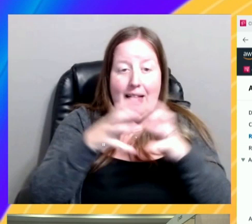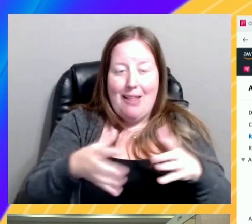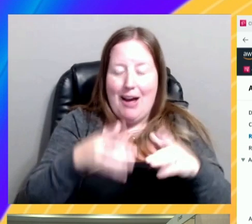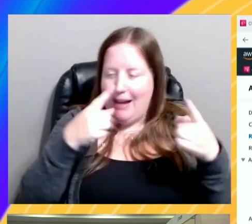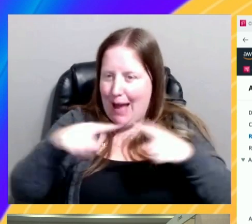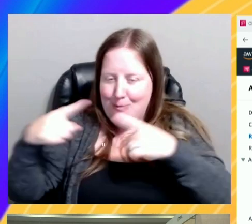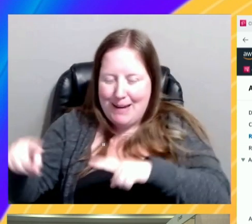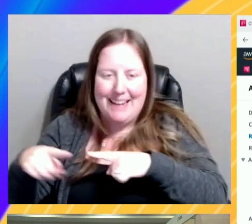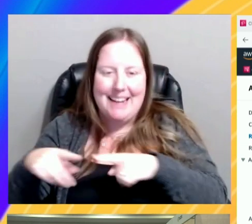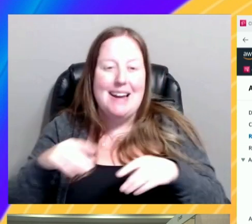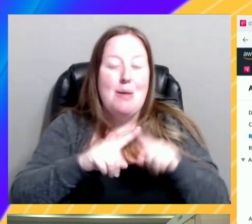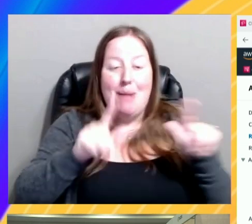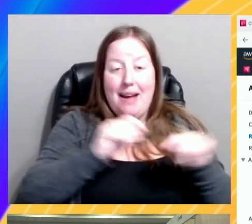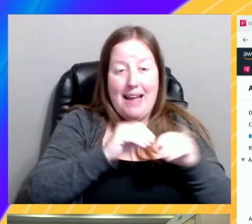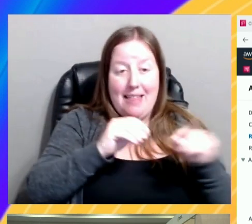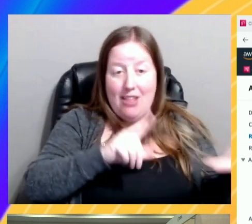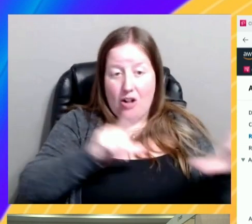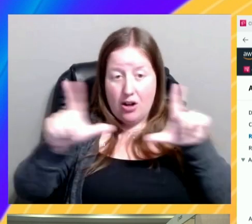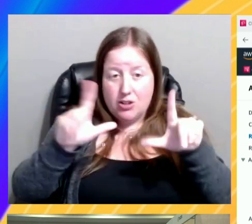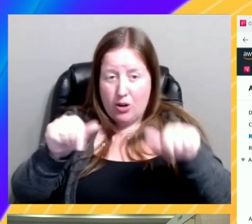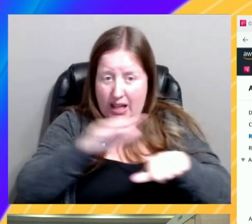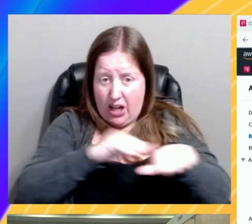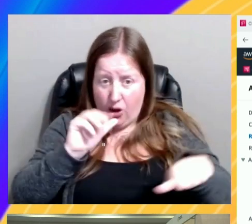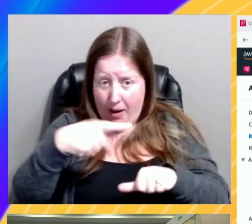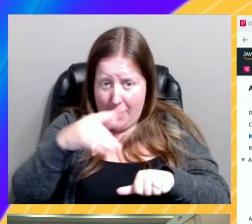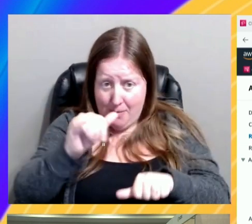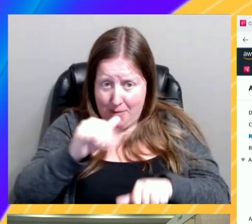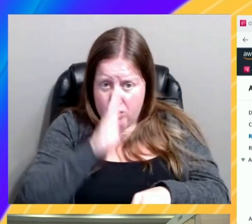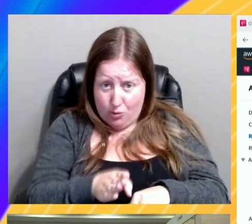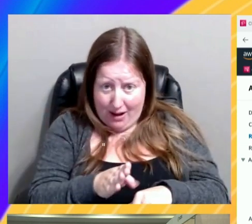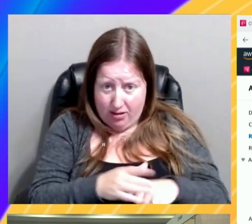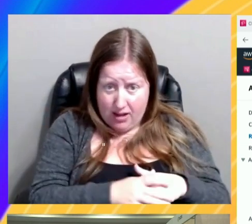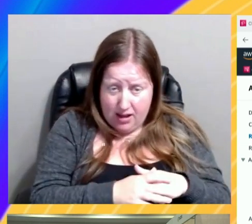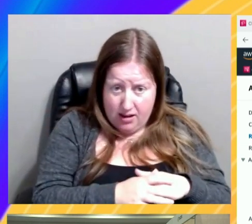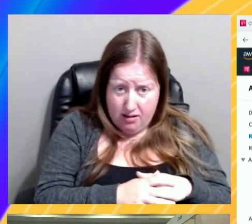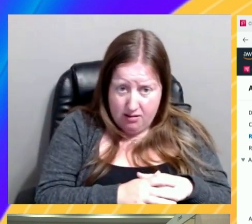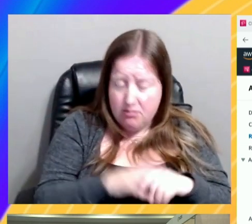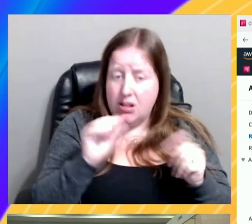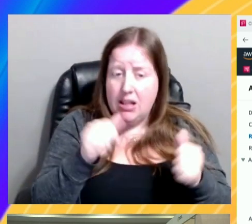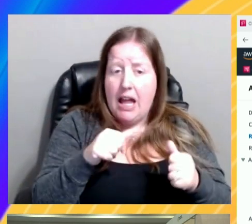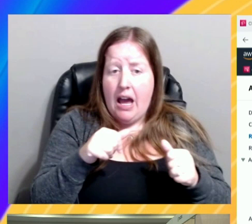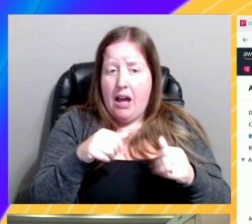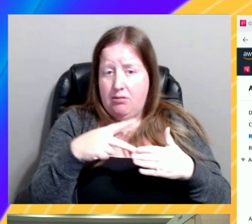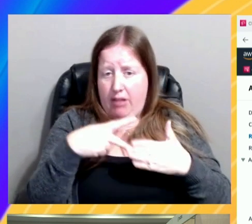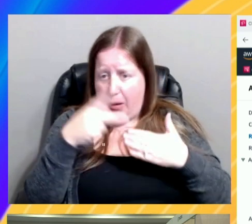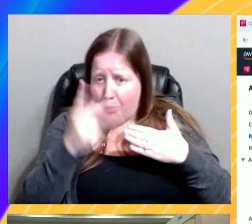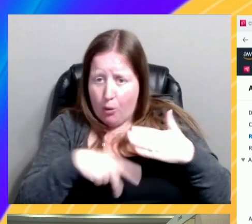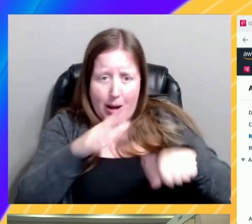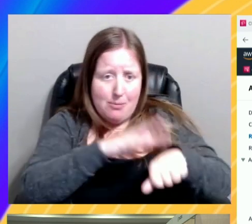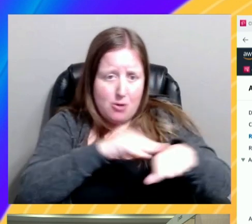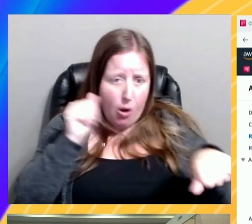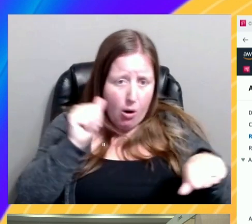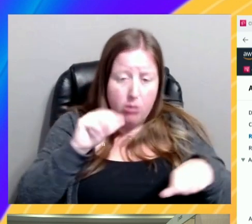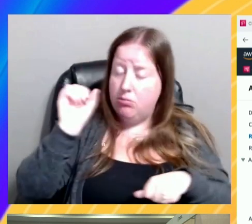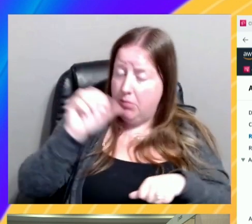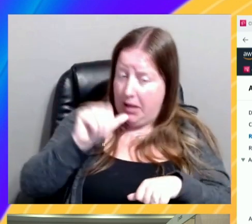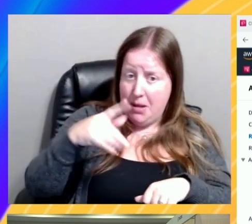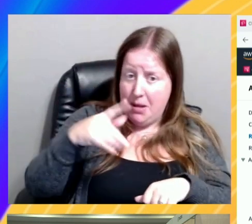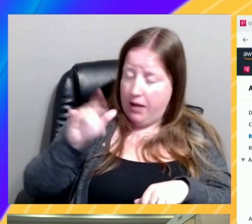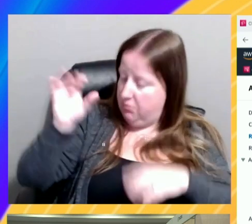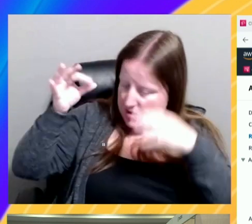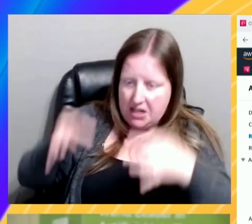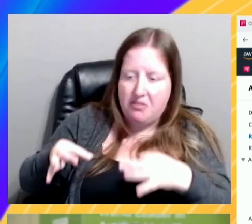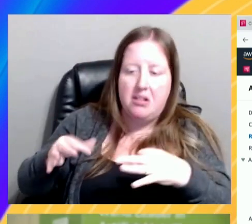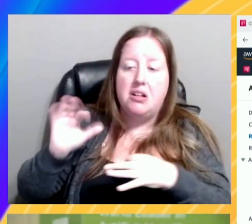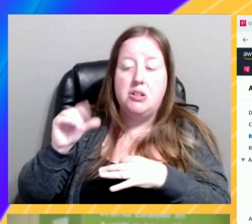console. Can I call APIs directly using it? Can I programmatically make calls? Yeah. Definitely. So it has